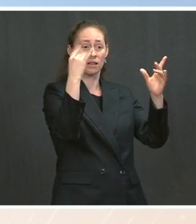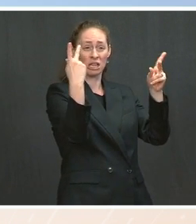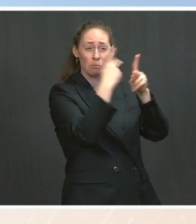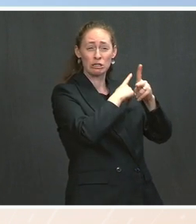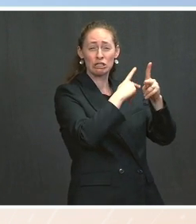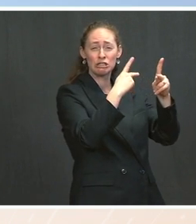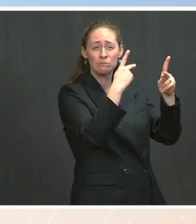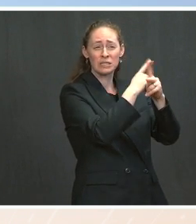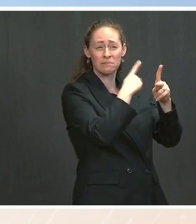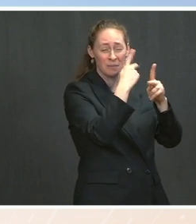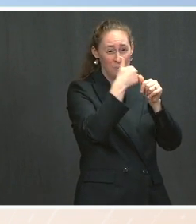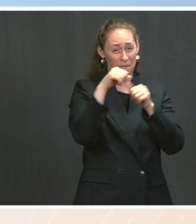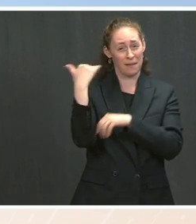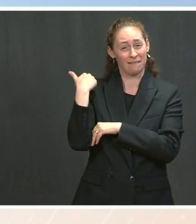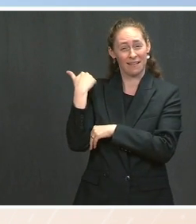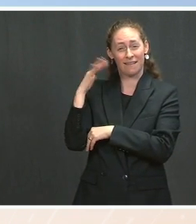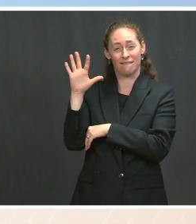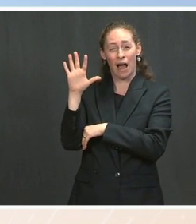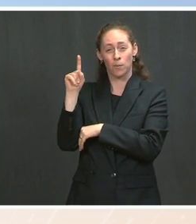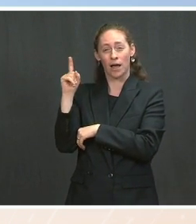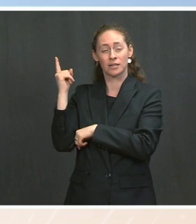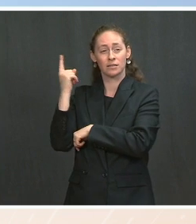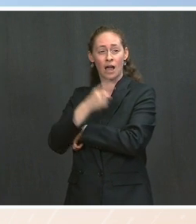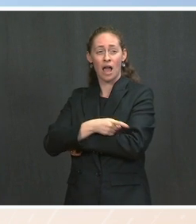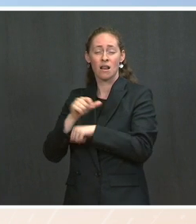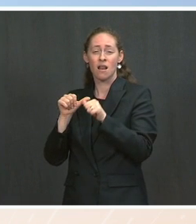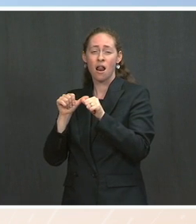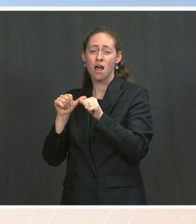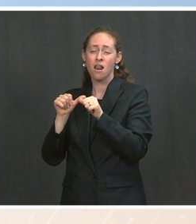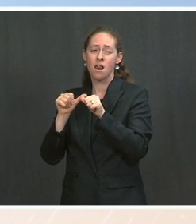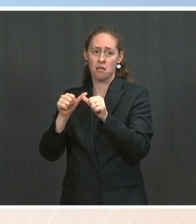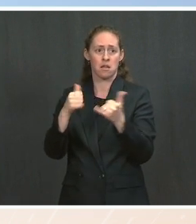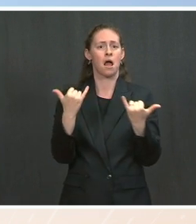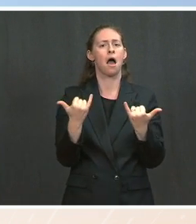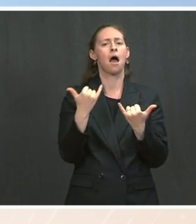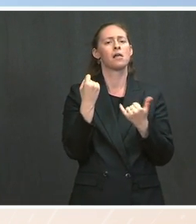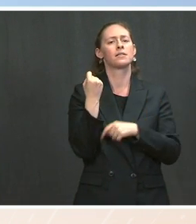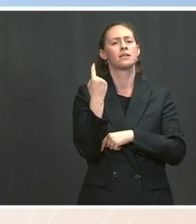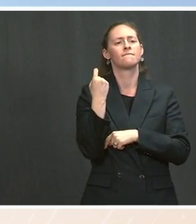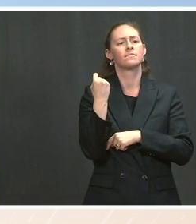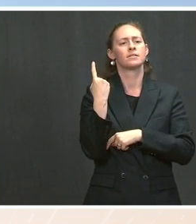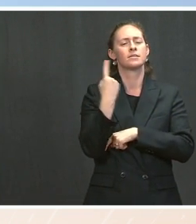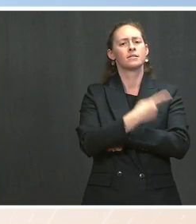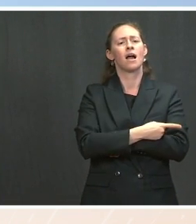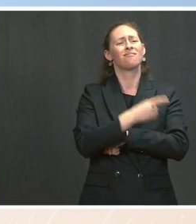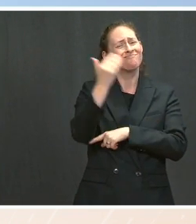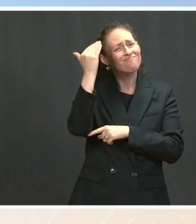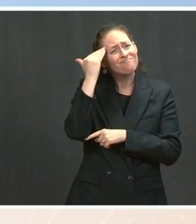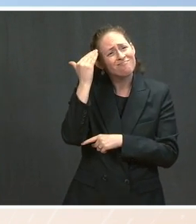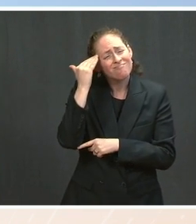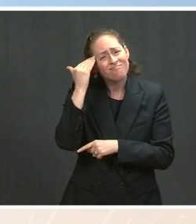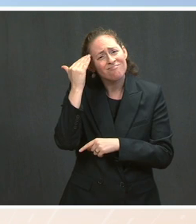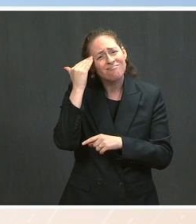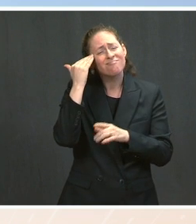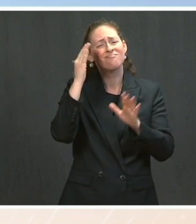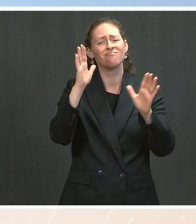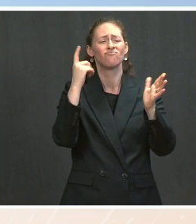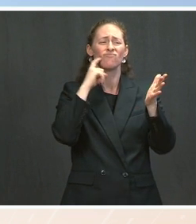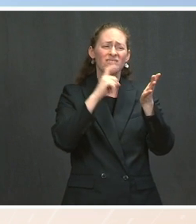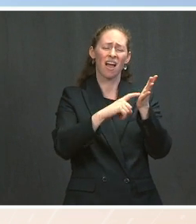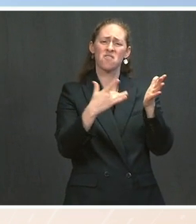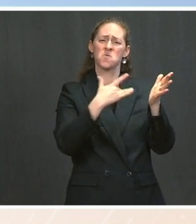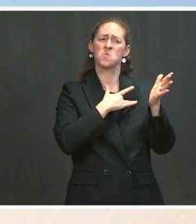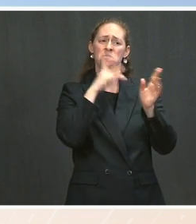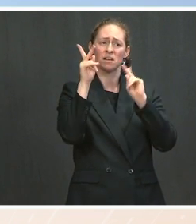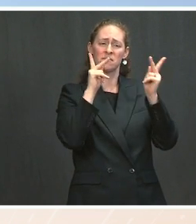were lives lost in this 11-day conflict. Everyone is a tragedy. But certainly, because of the president's deep engagement,